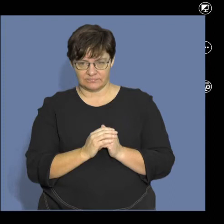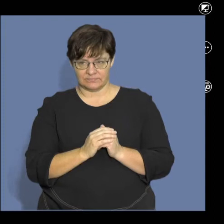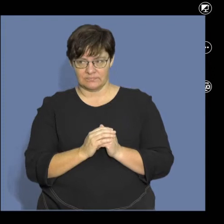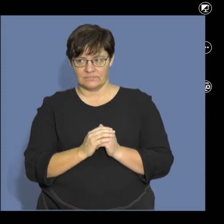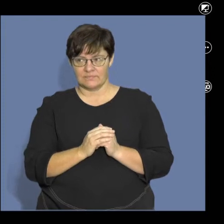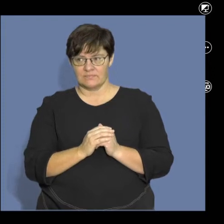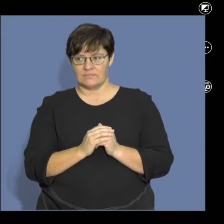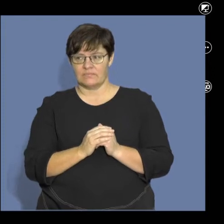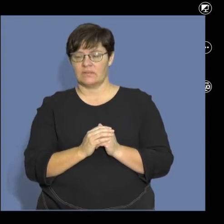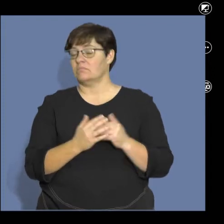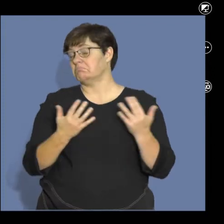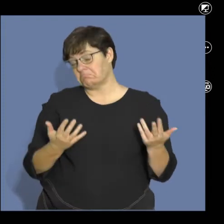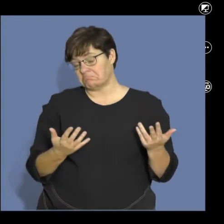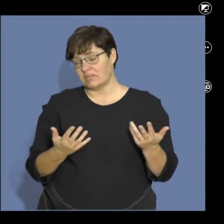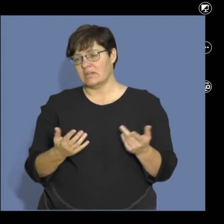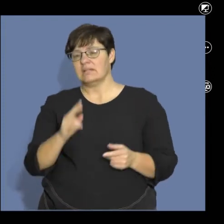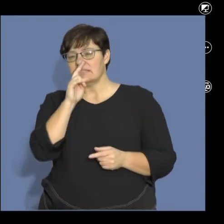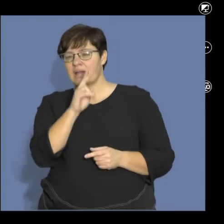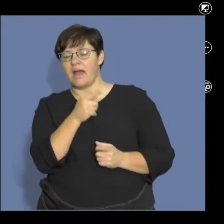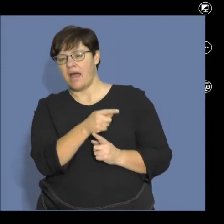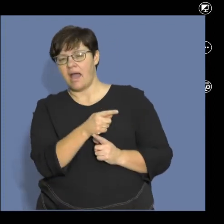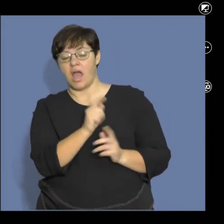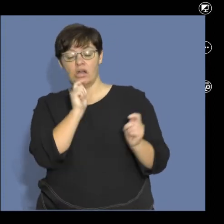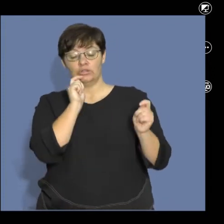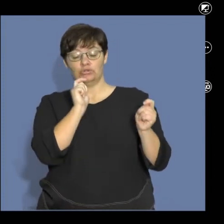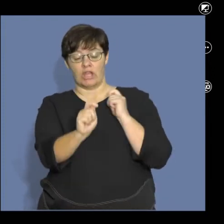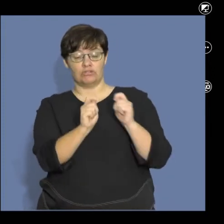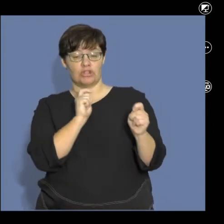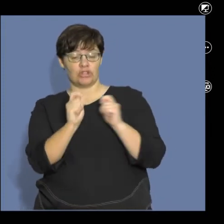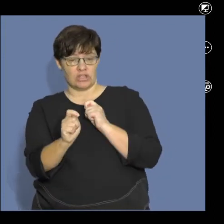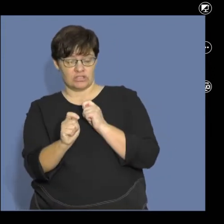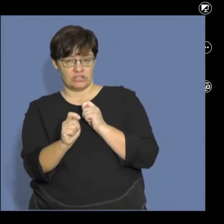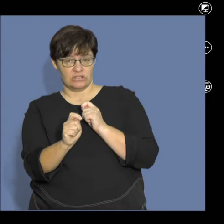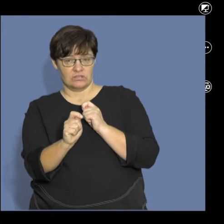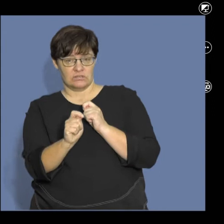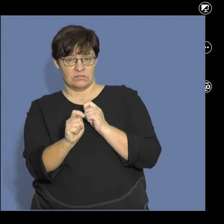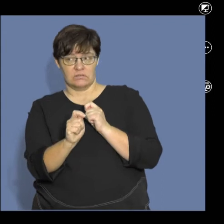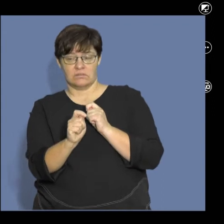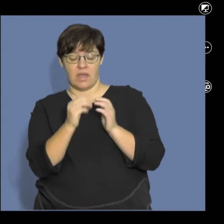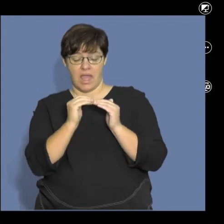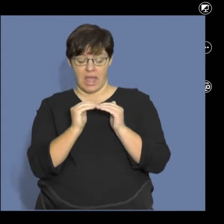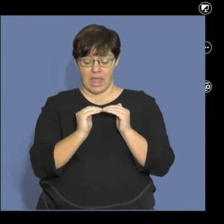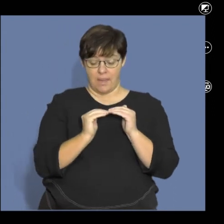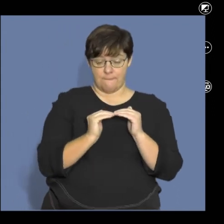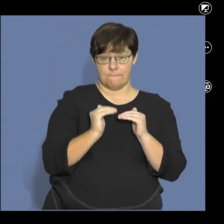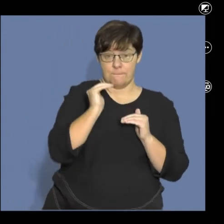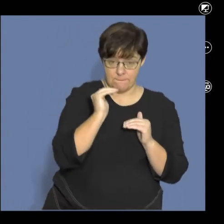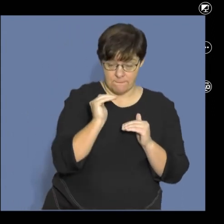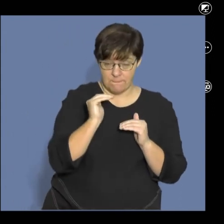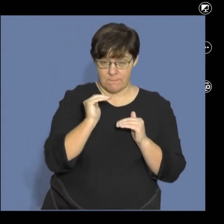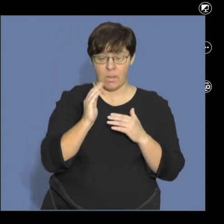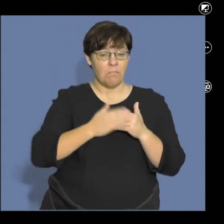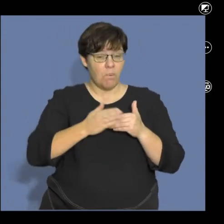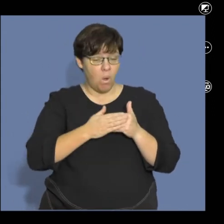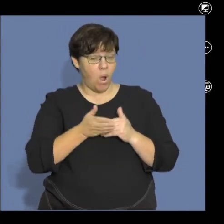size. So we can see that if we're talking about changes in terms of increase, we're looking at